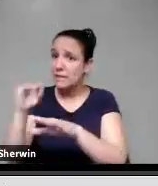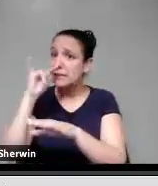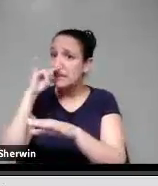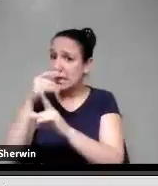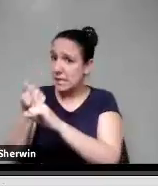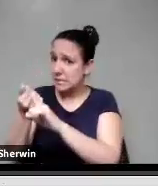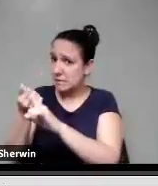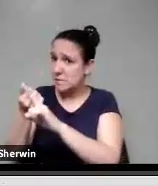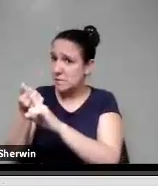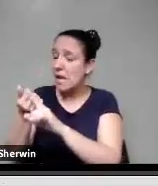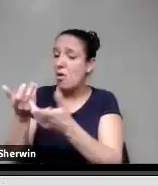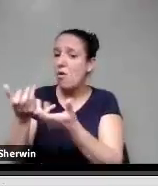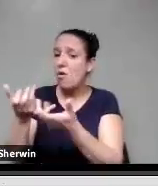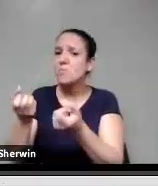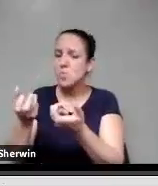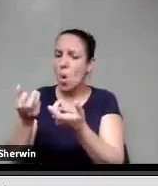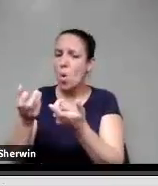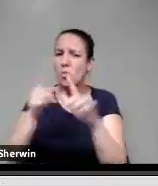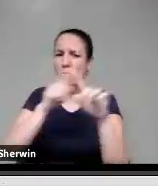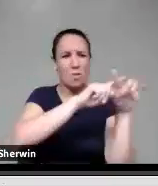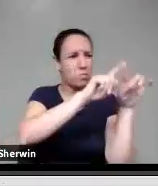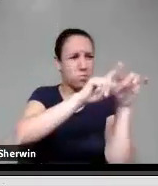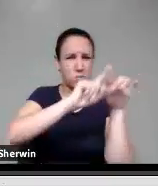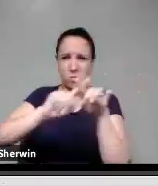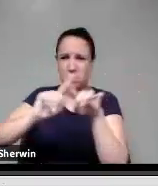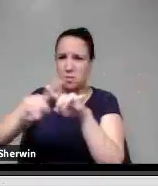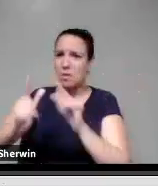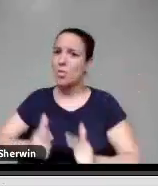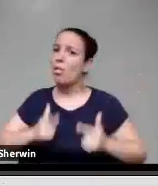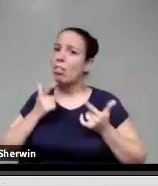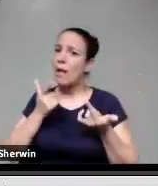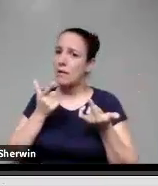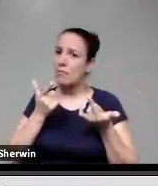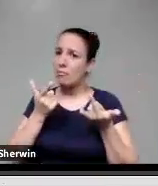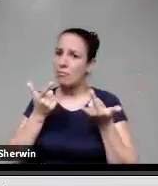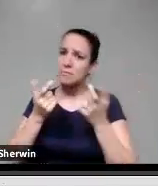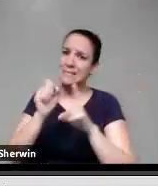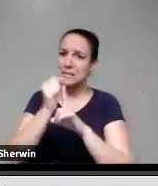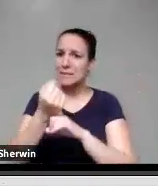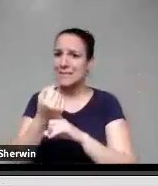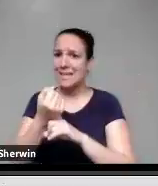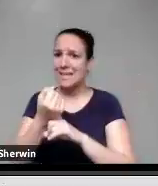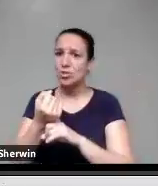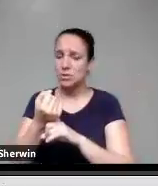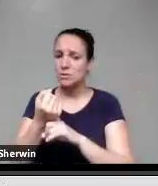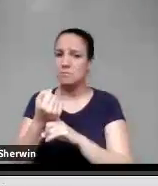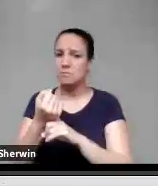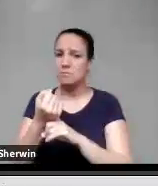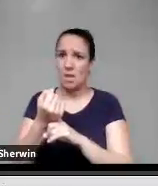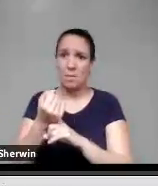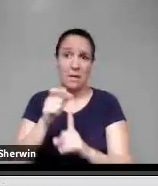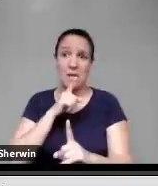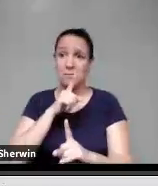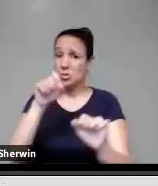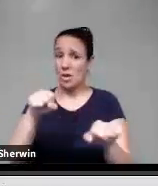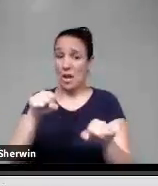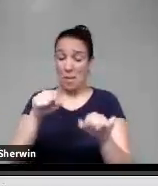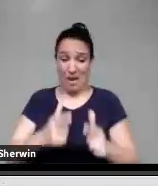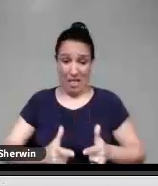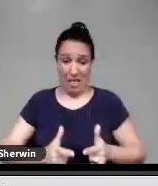people and include and involve those people, you could probably sit and make a list just in life stage